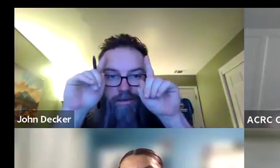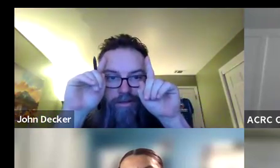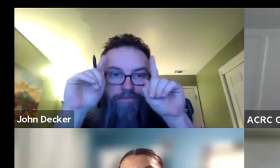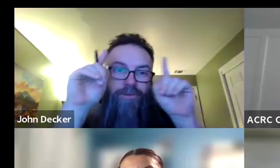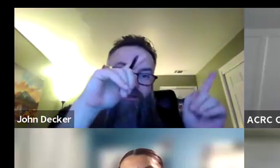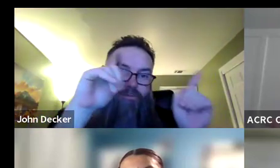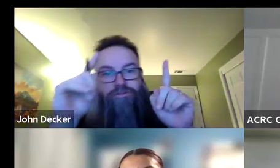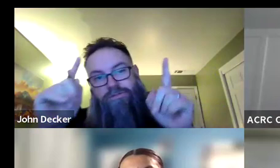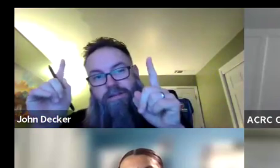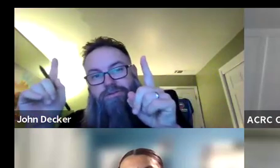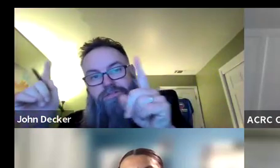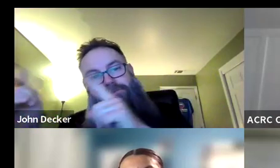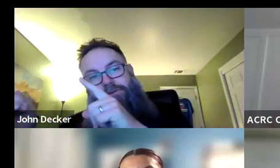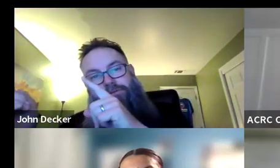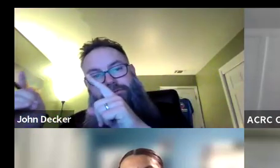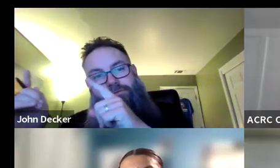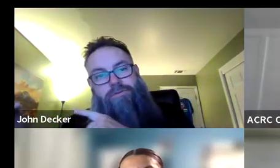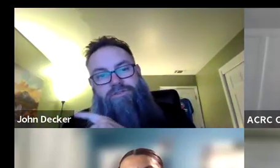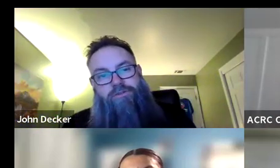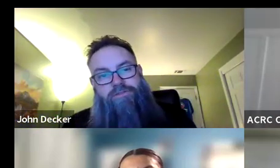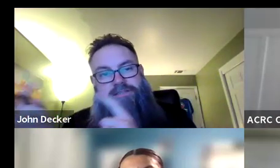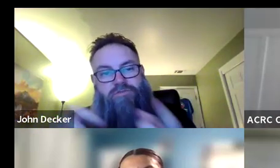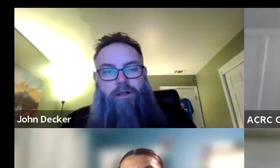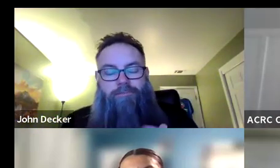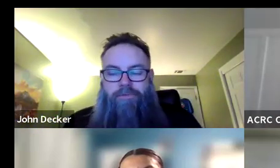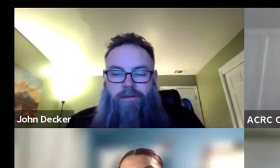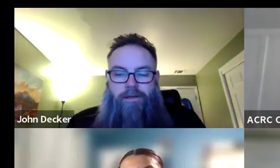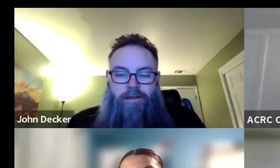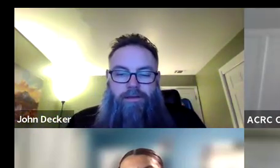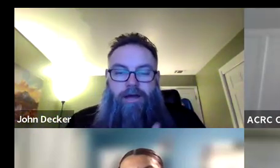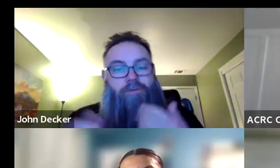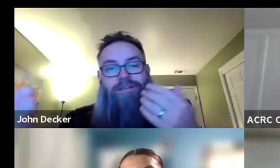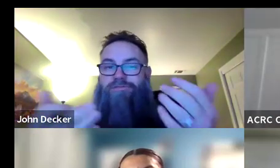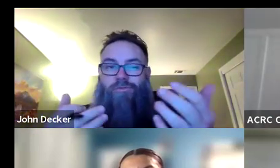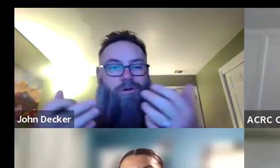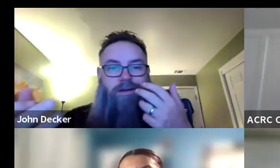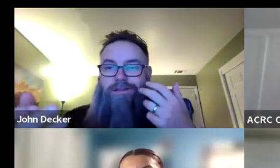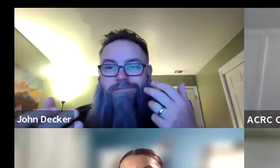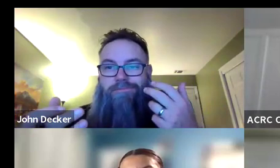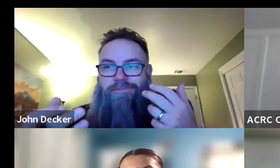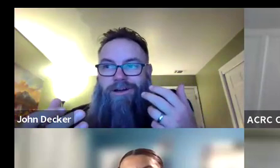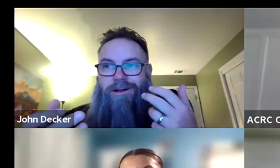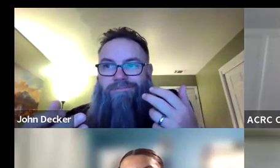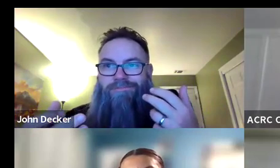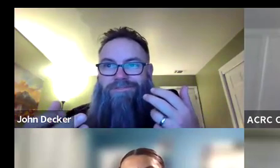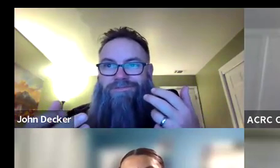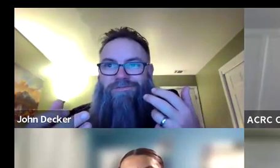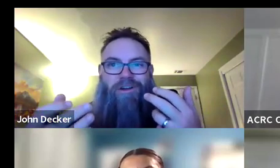will be the ability for the other regional centers to view those services as well. Now, we still have to work on